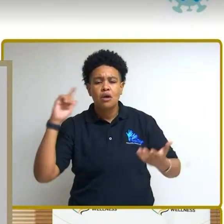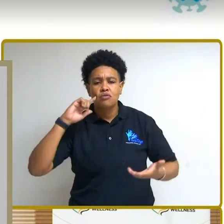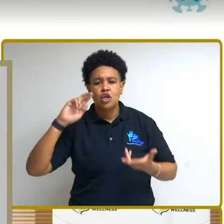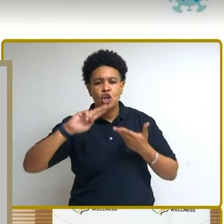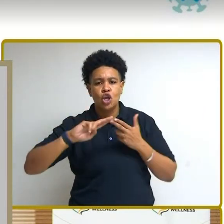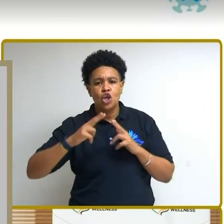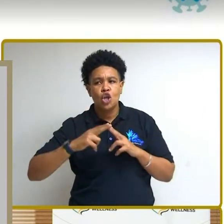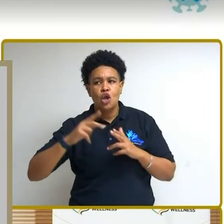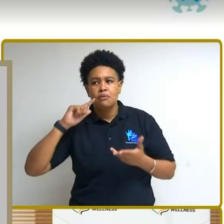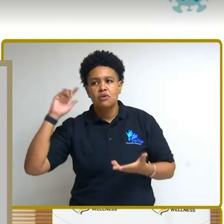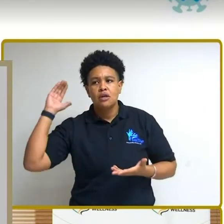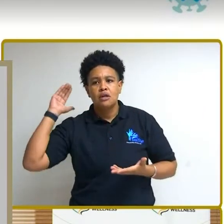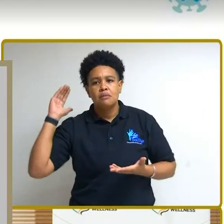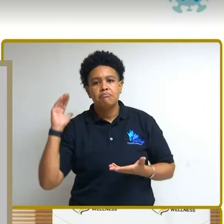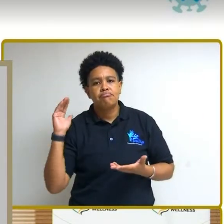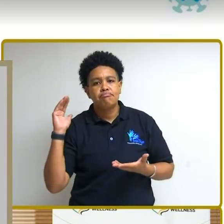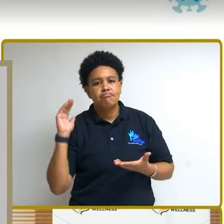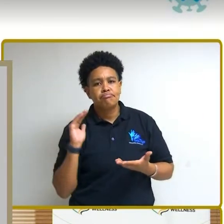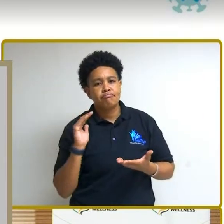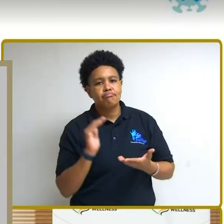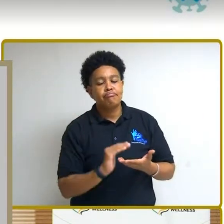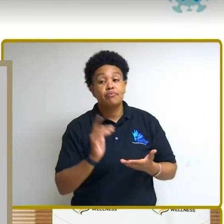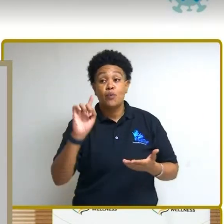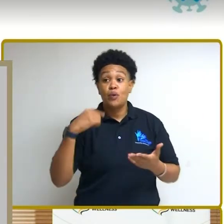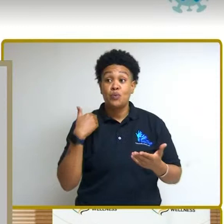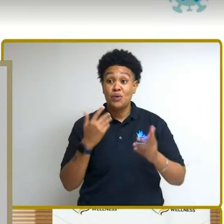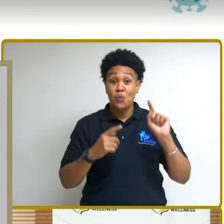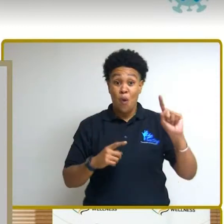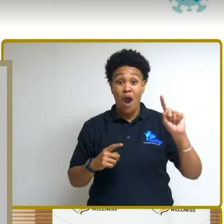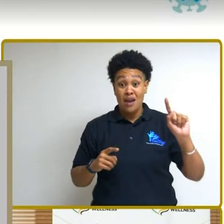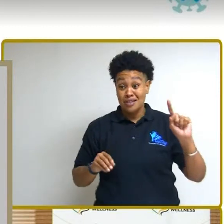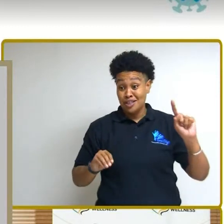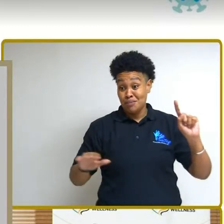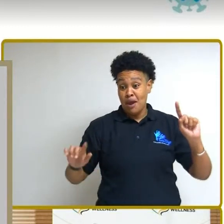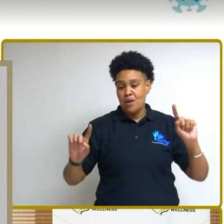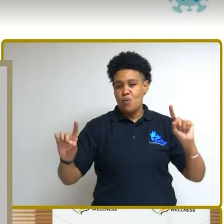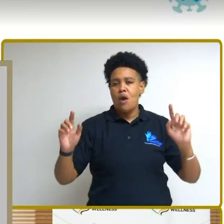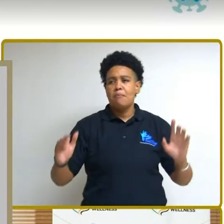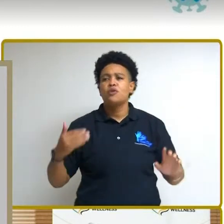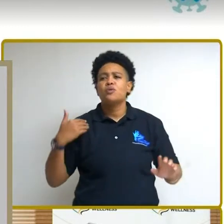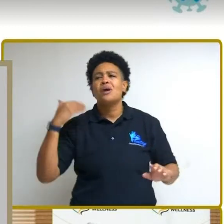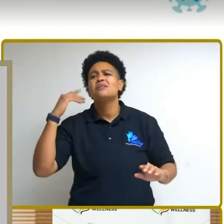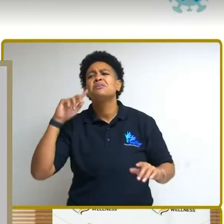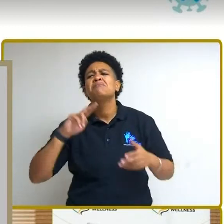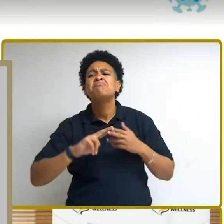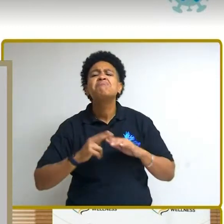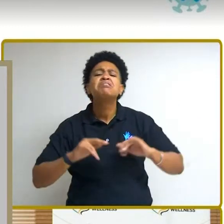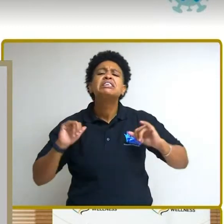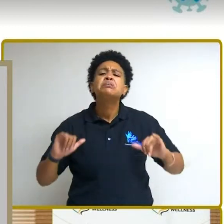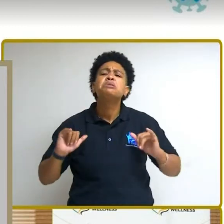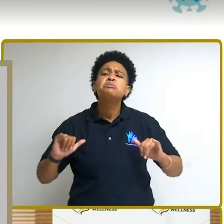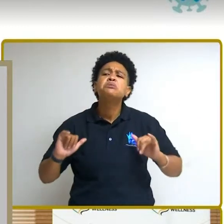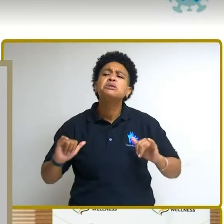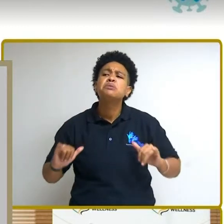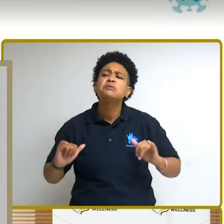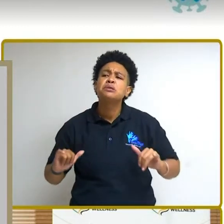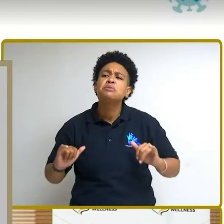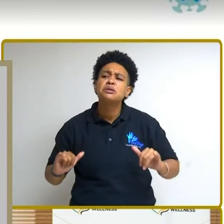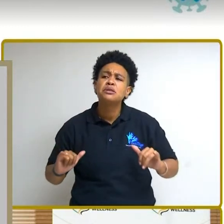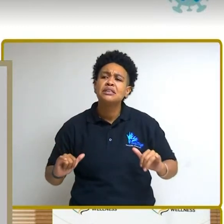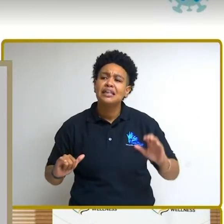decrease in the number of cases. When we were at 1, we expected that the number of cases would remain about the same.